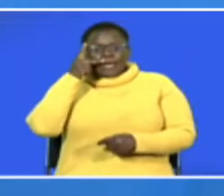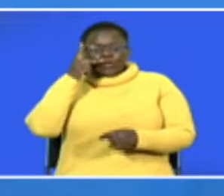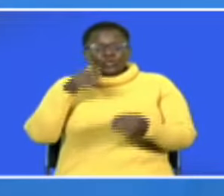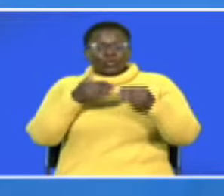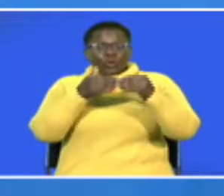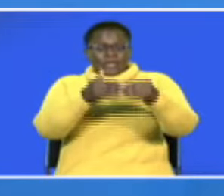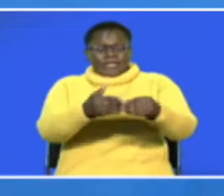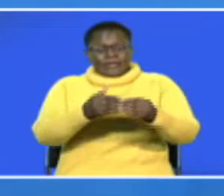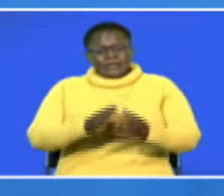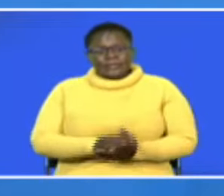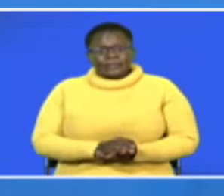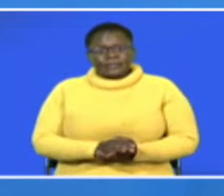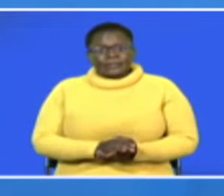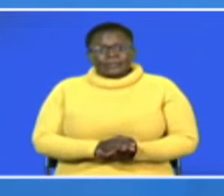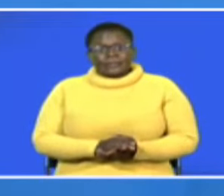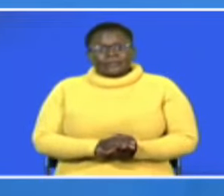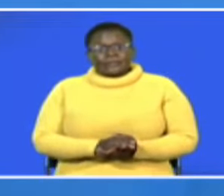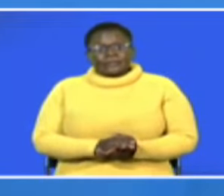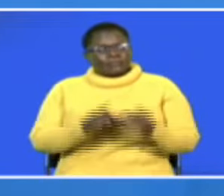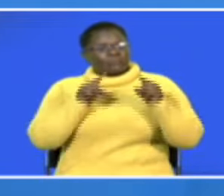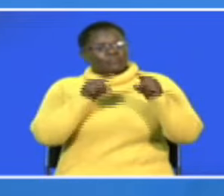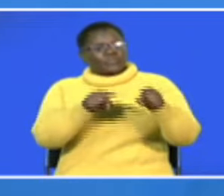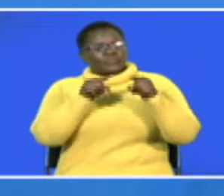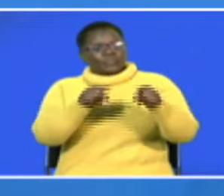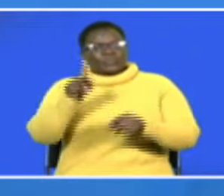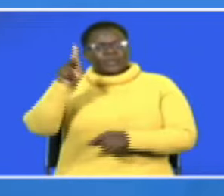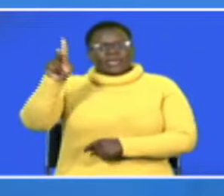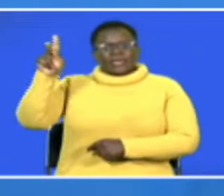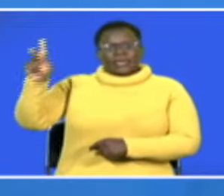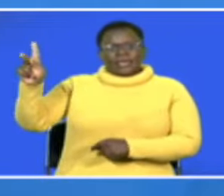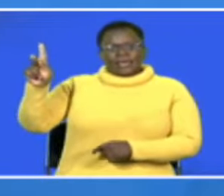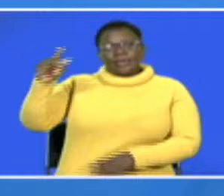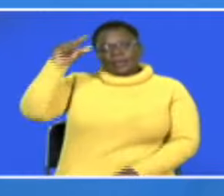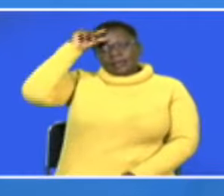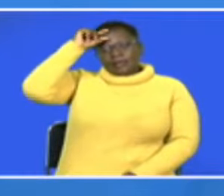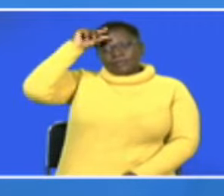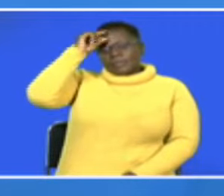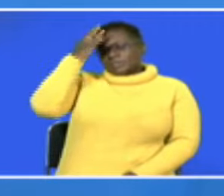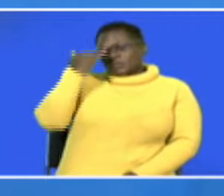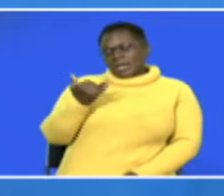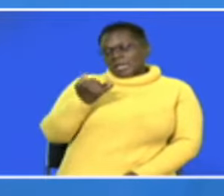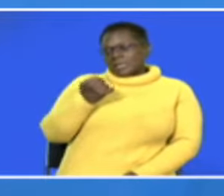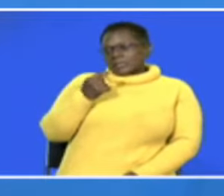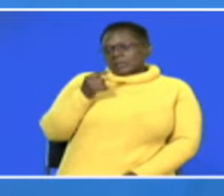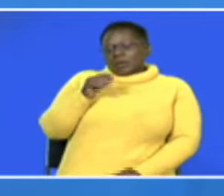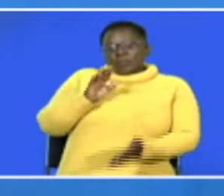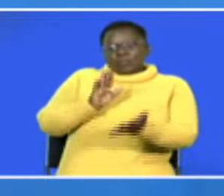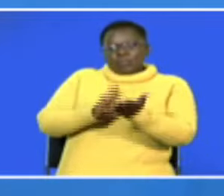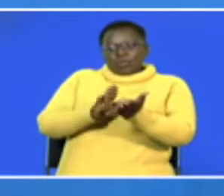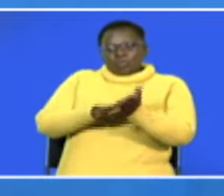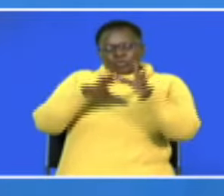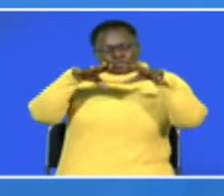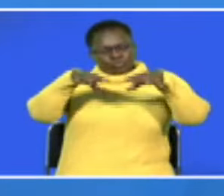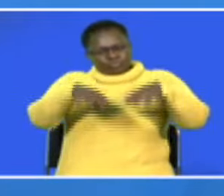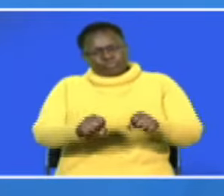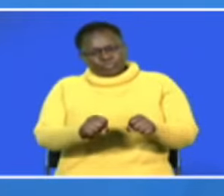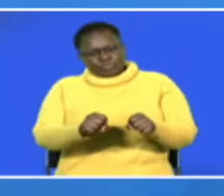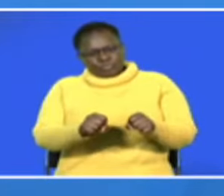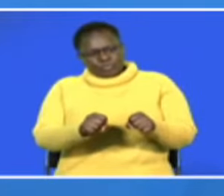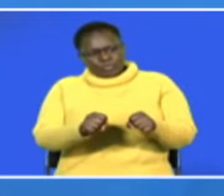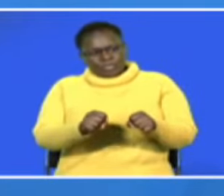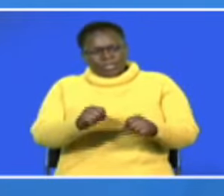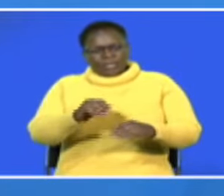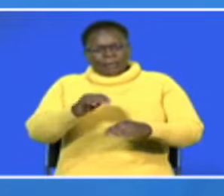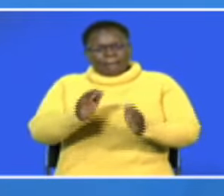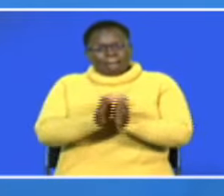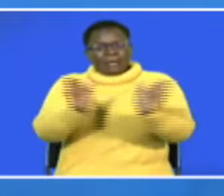Party leader Kalonzo Musyoka, criticized the Kenya Kwanza administration, arguing that the proposed takeover lacked